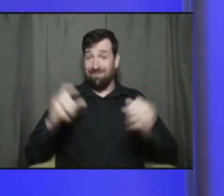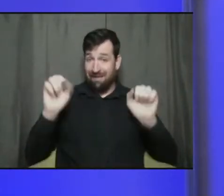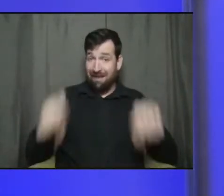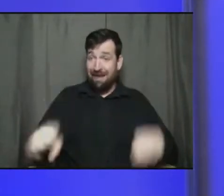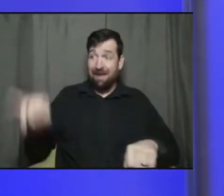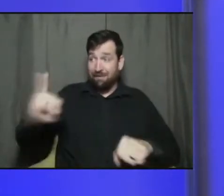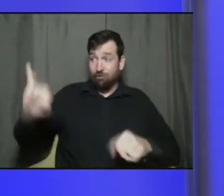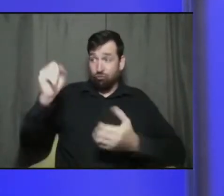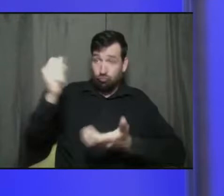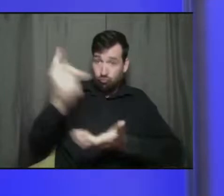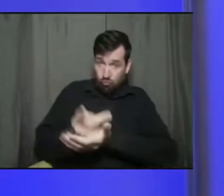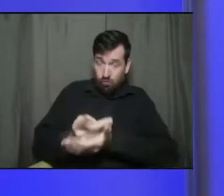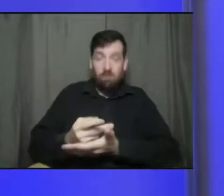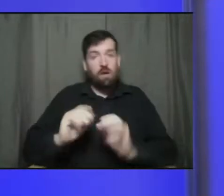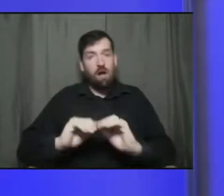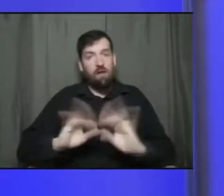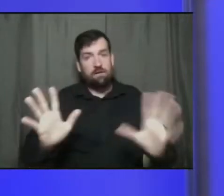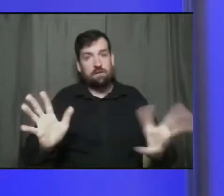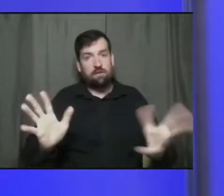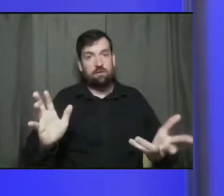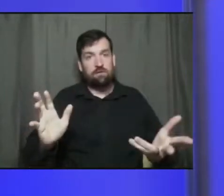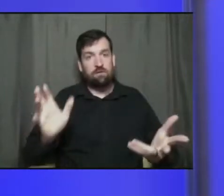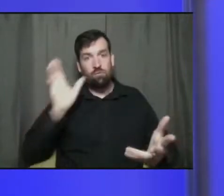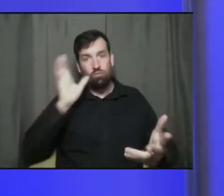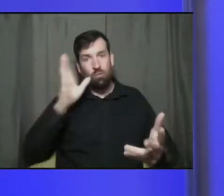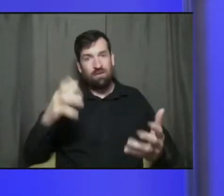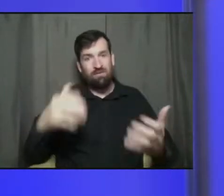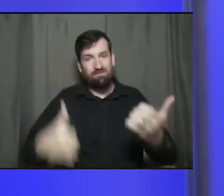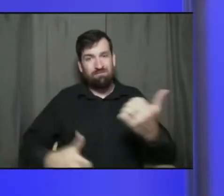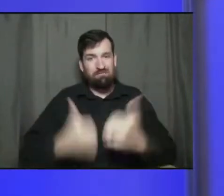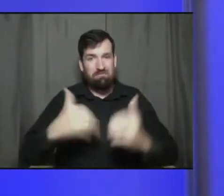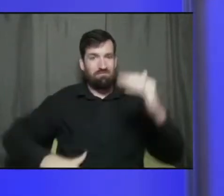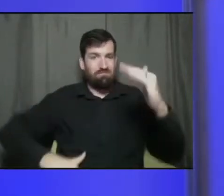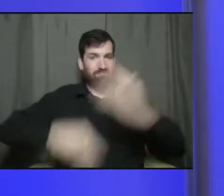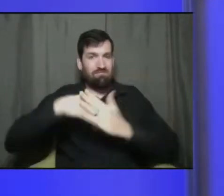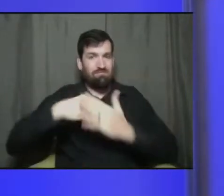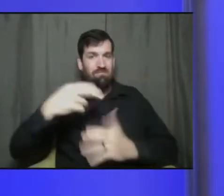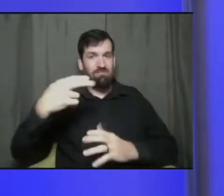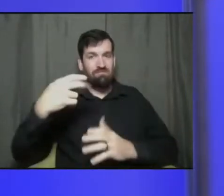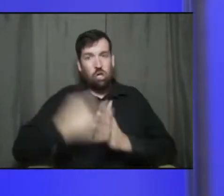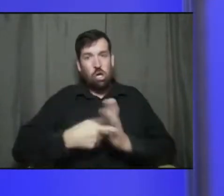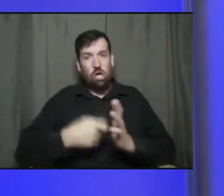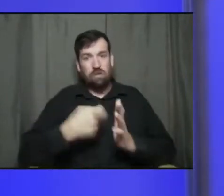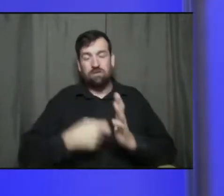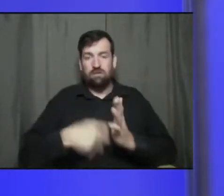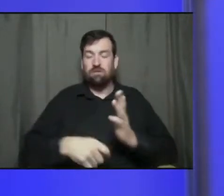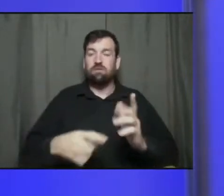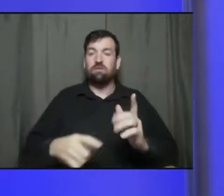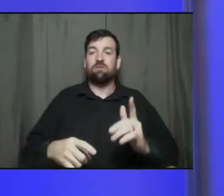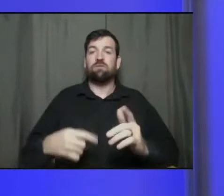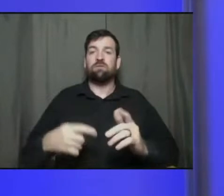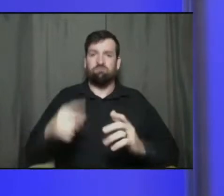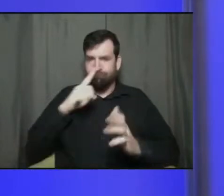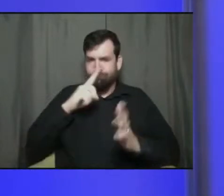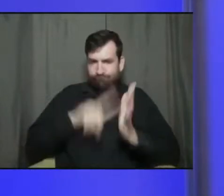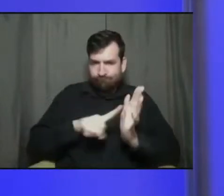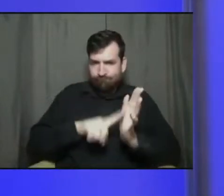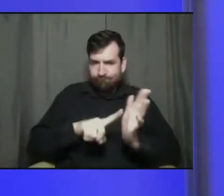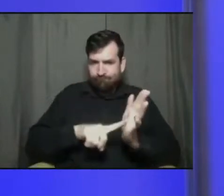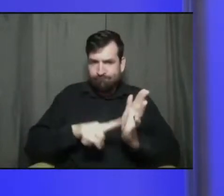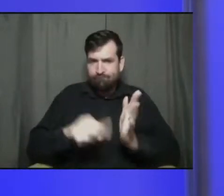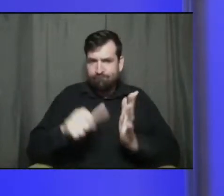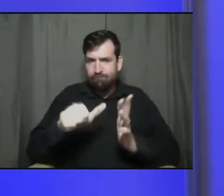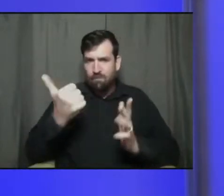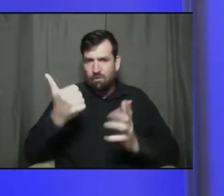it, obviously it's going to be at the highest cost. It's going to be a highest tier of medication. So we have to look into other sources to try and help fund that to